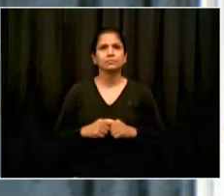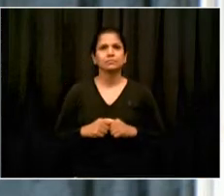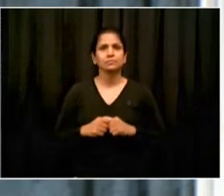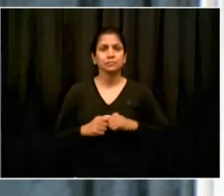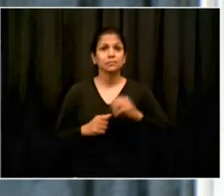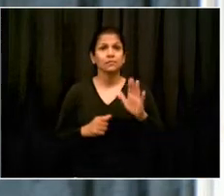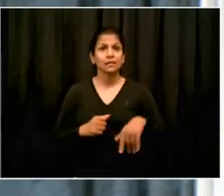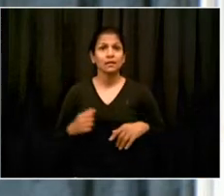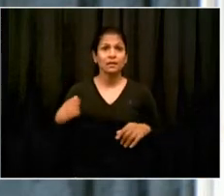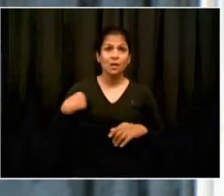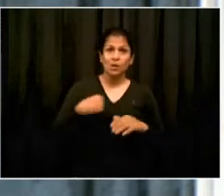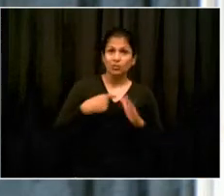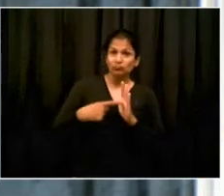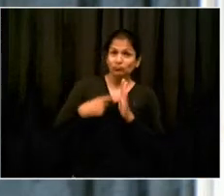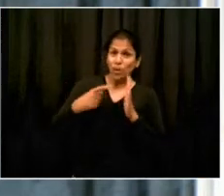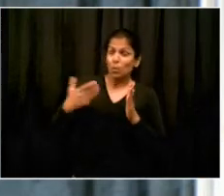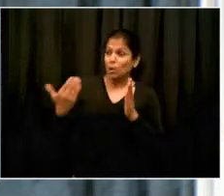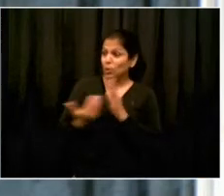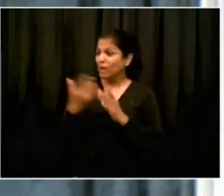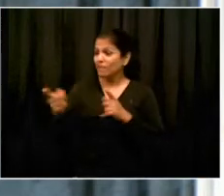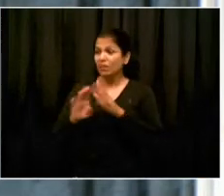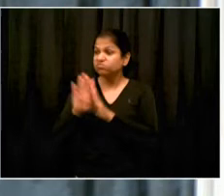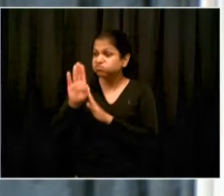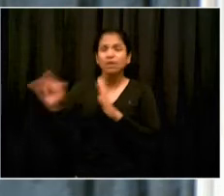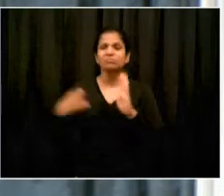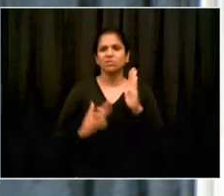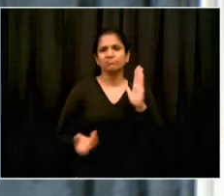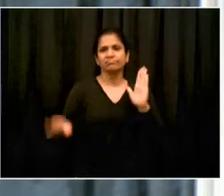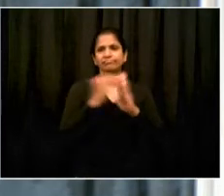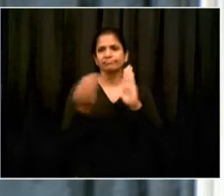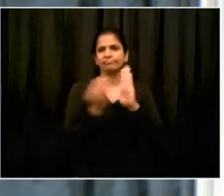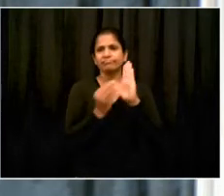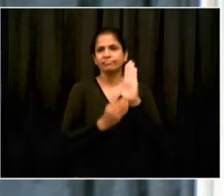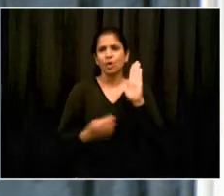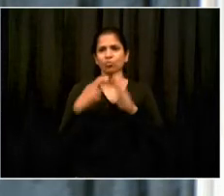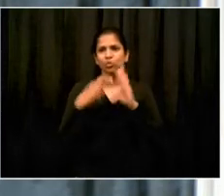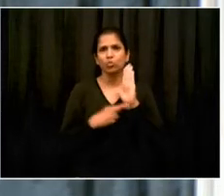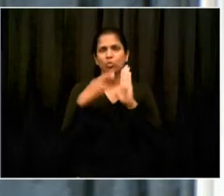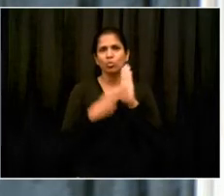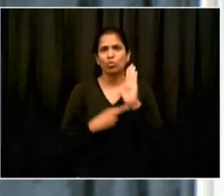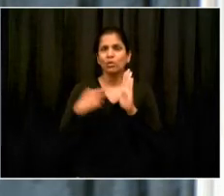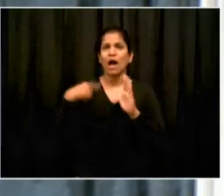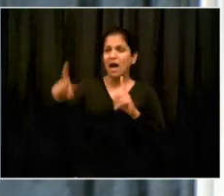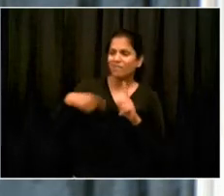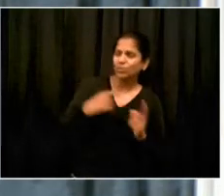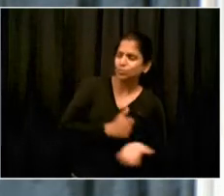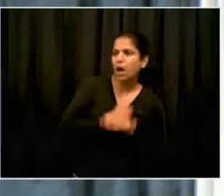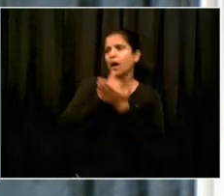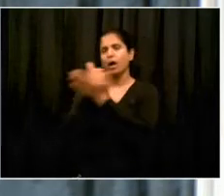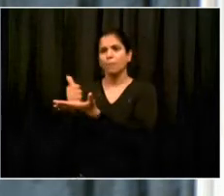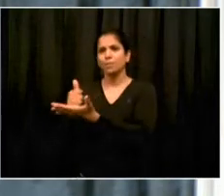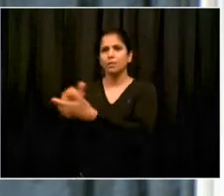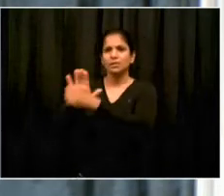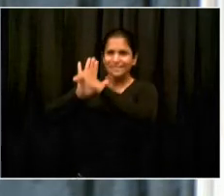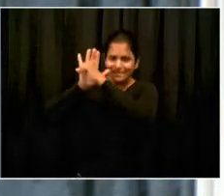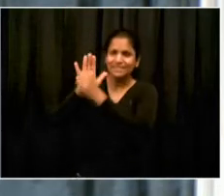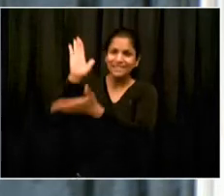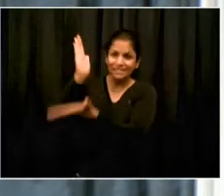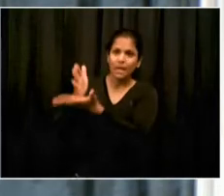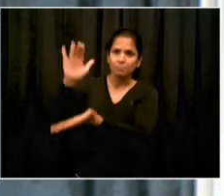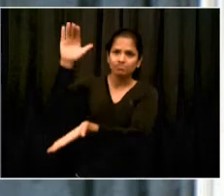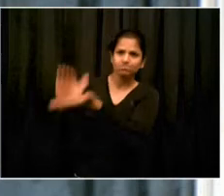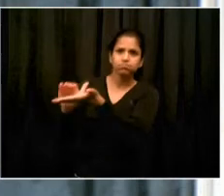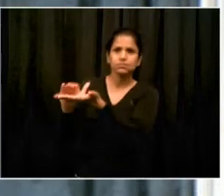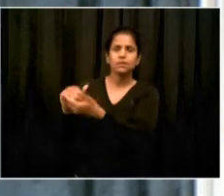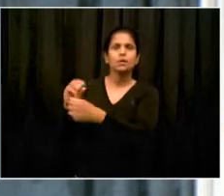would be to further those public health goals, which really the ultimate goal is to interrupt the spread of the